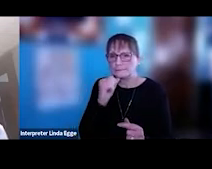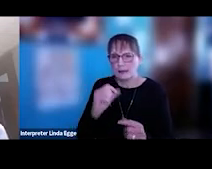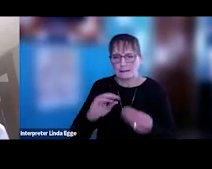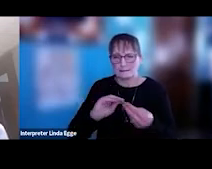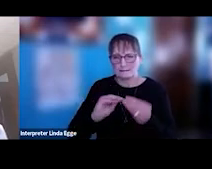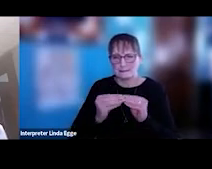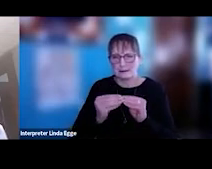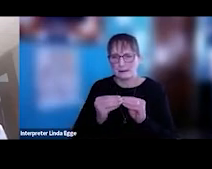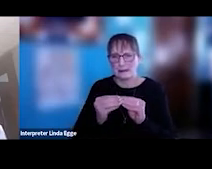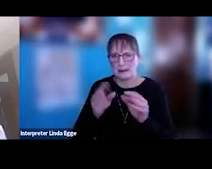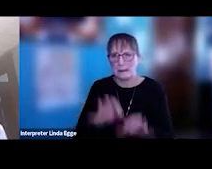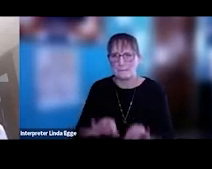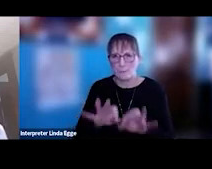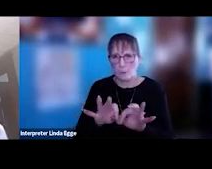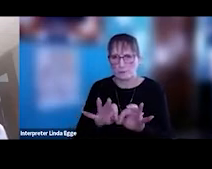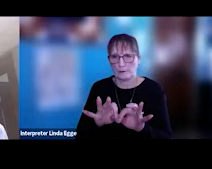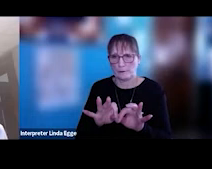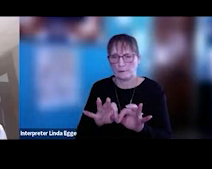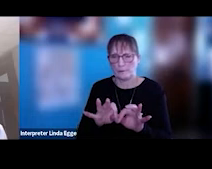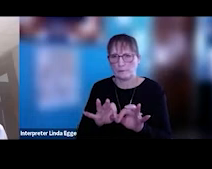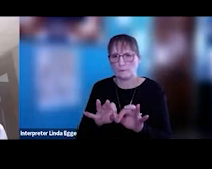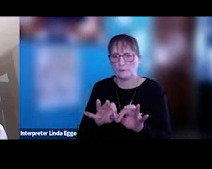statistically significant